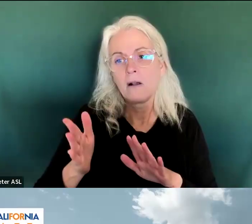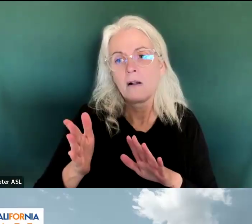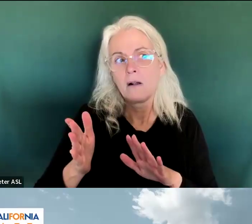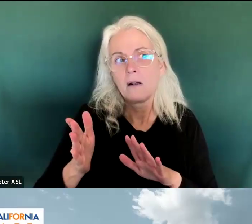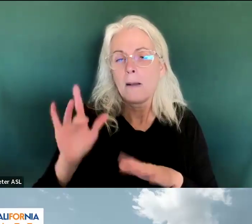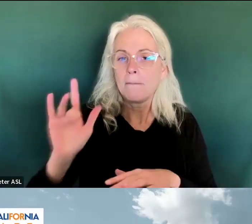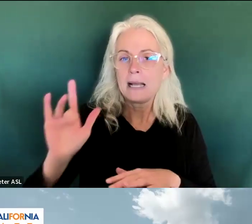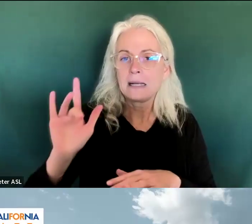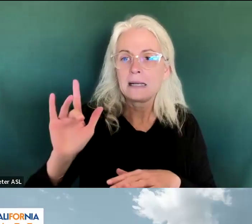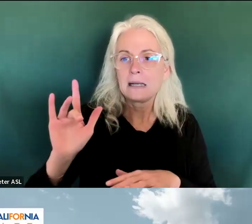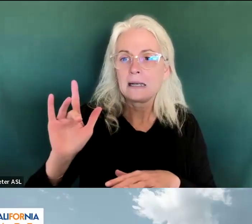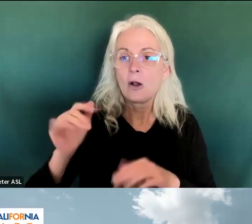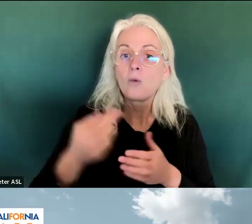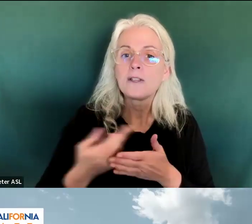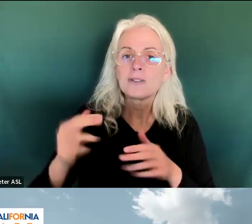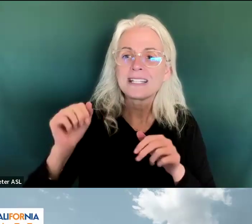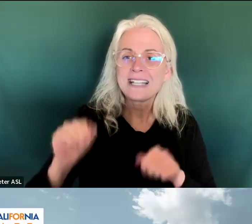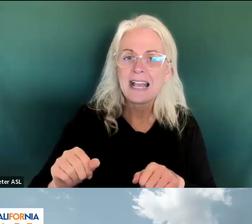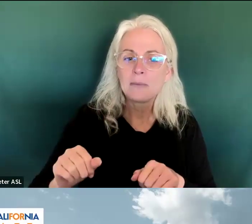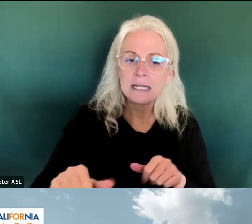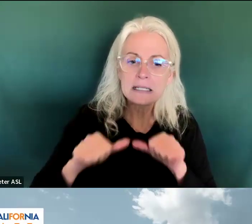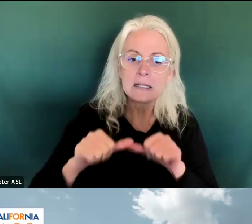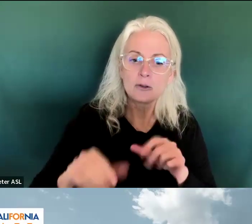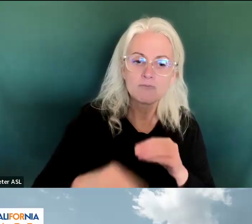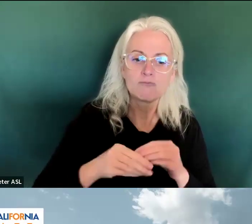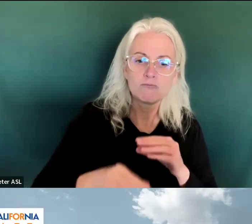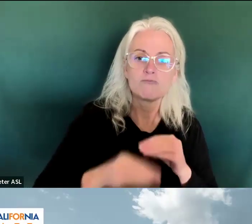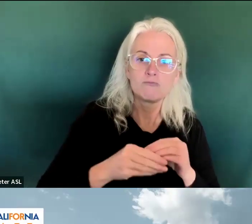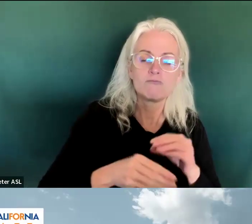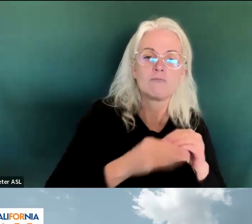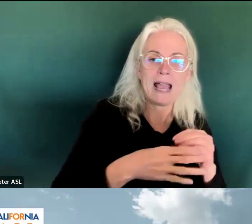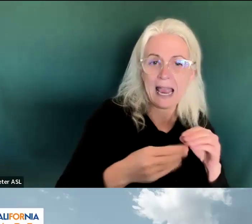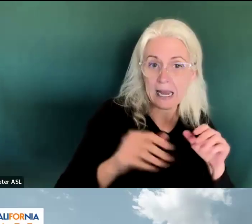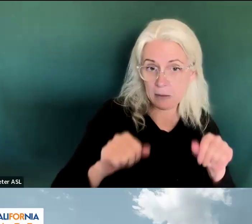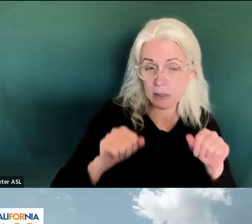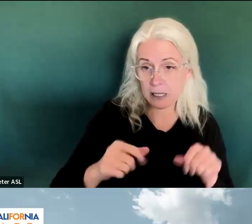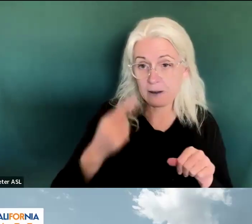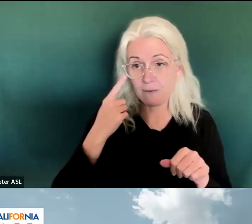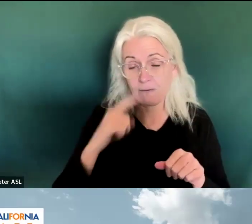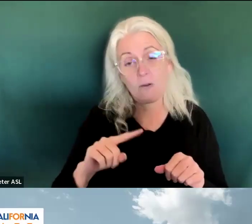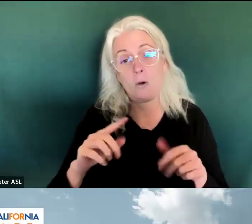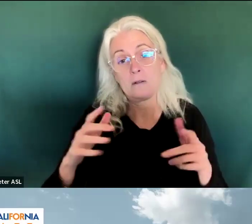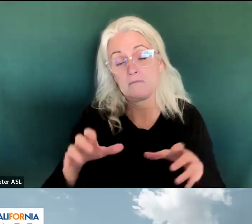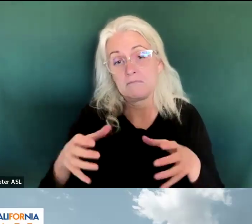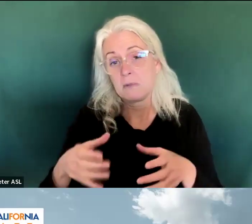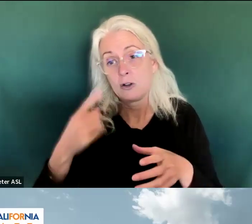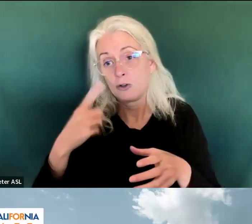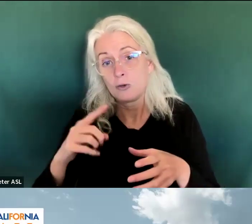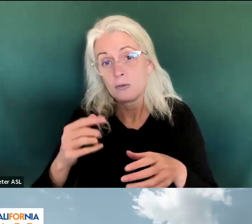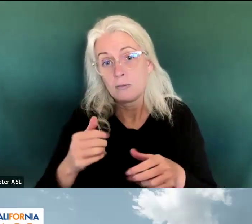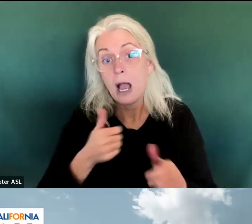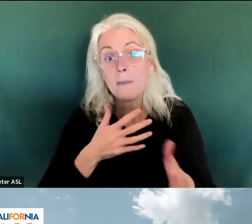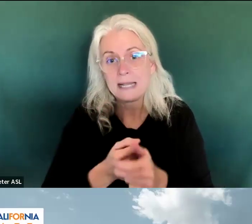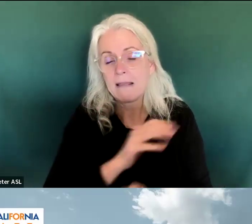a button on there where resources will be able to be continuously added, as well as an ability for entities to